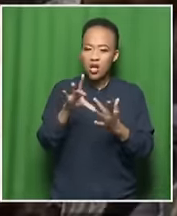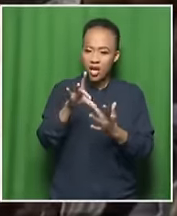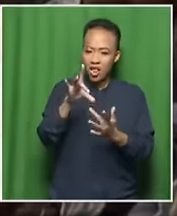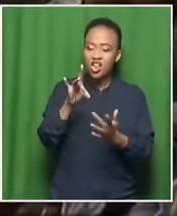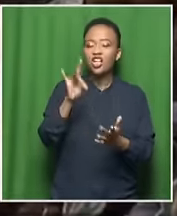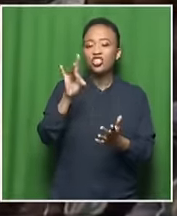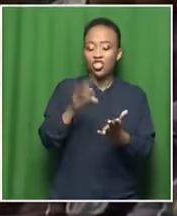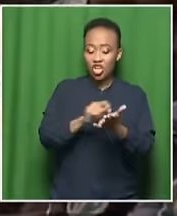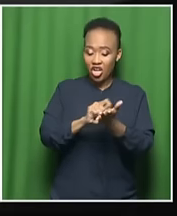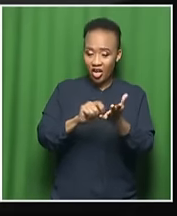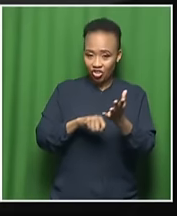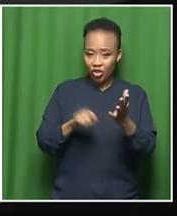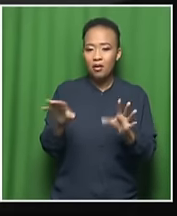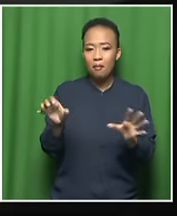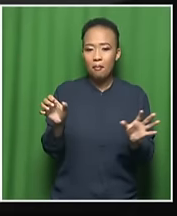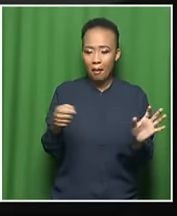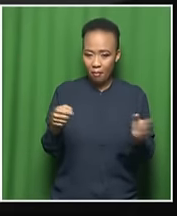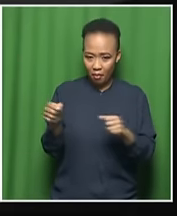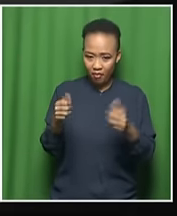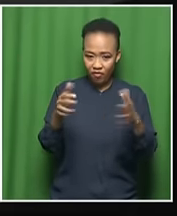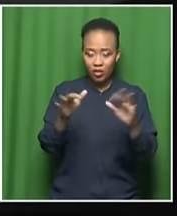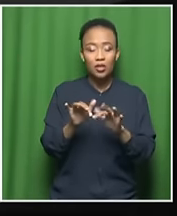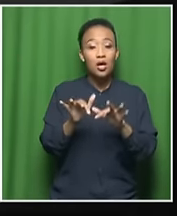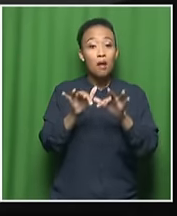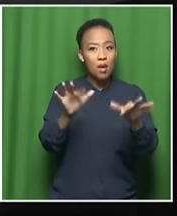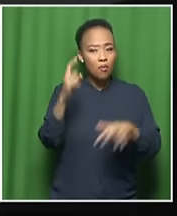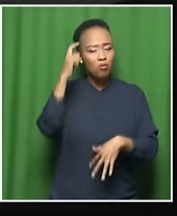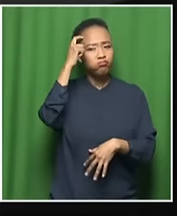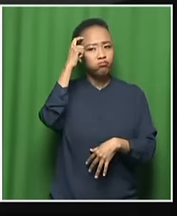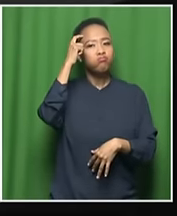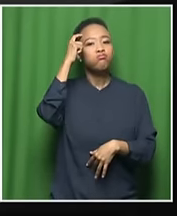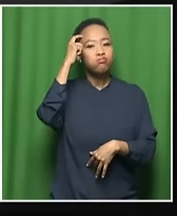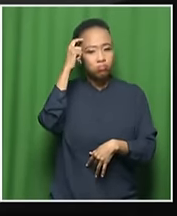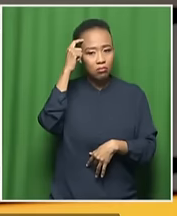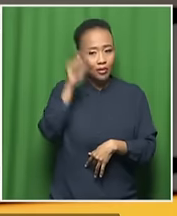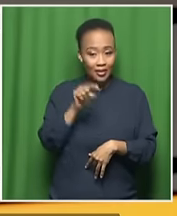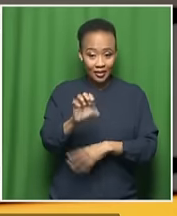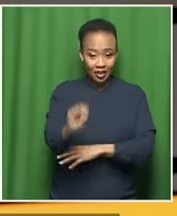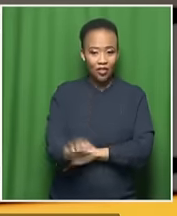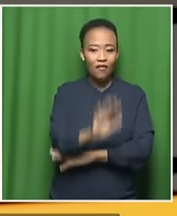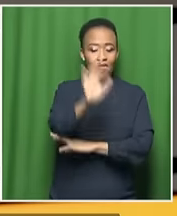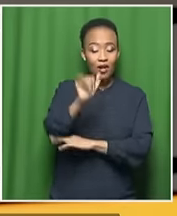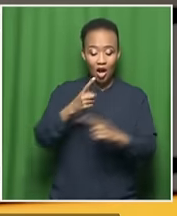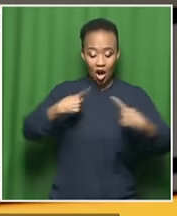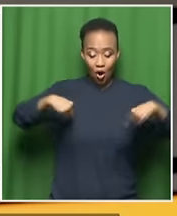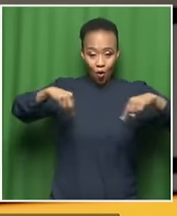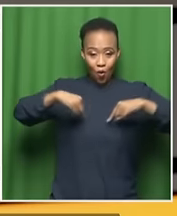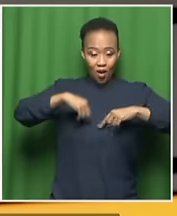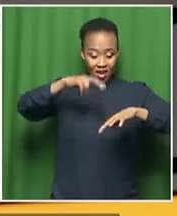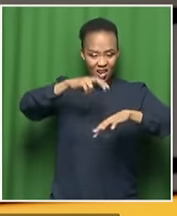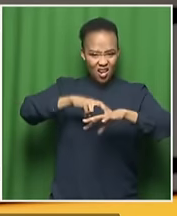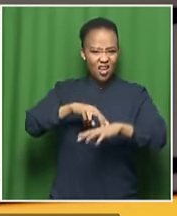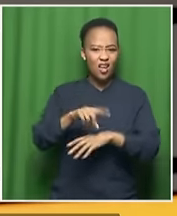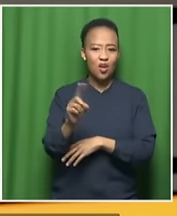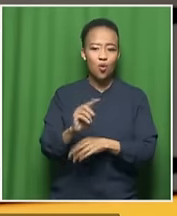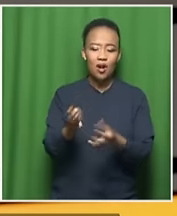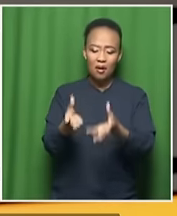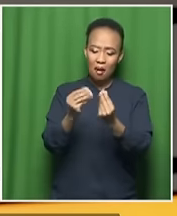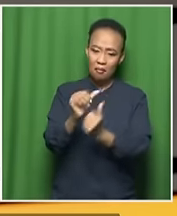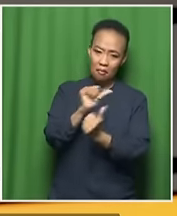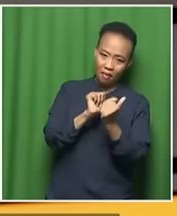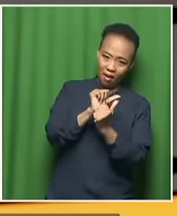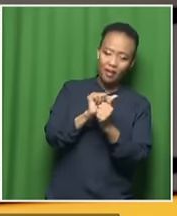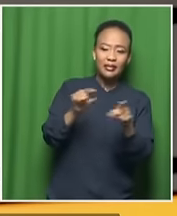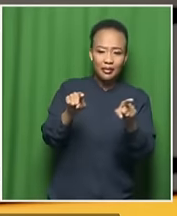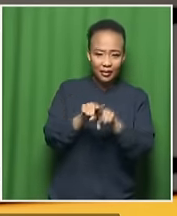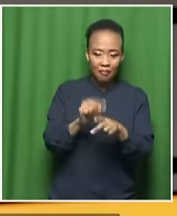are realizing that that is what we need in South Africa to restore and rebuild